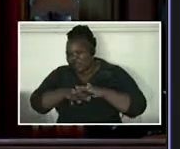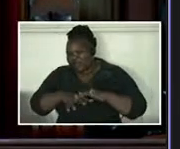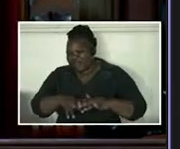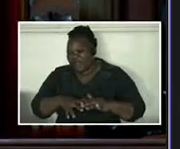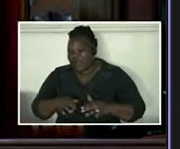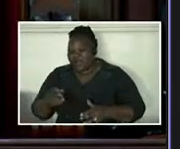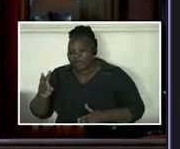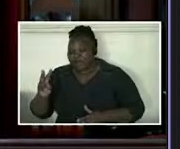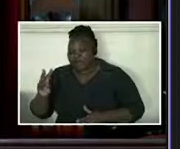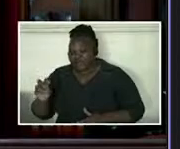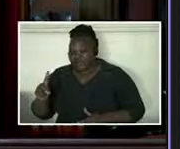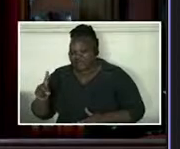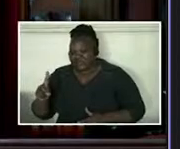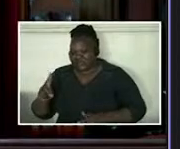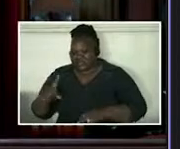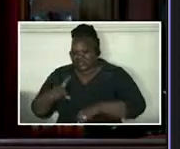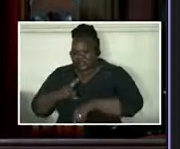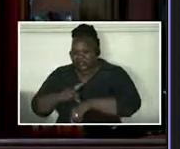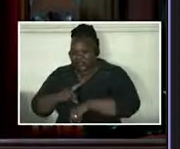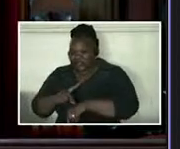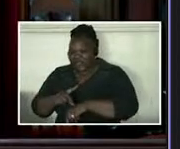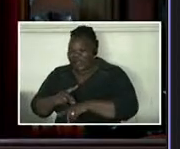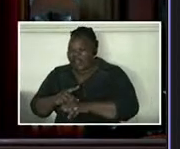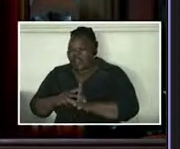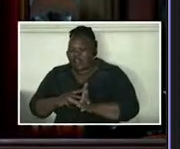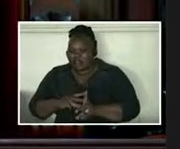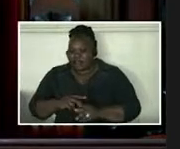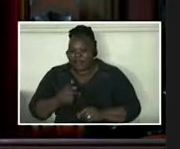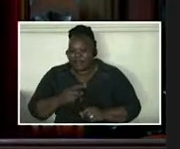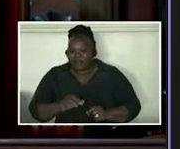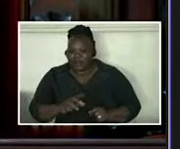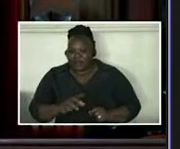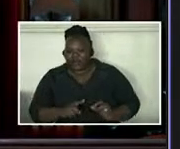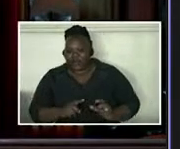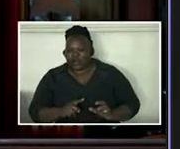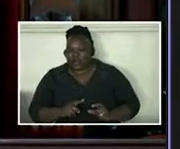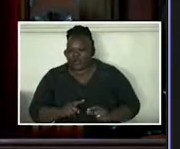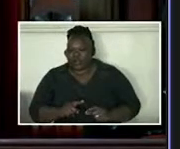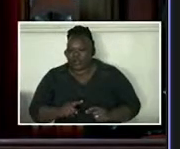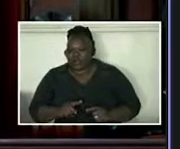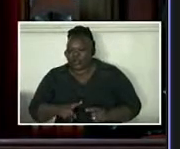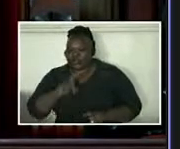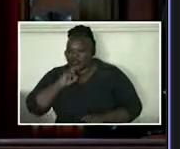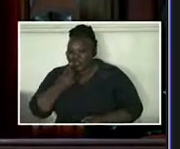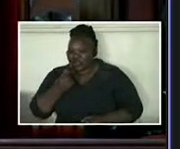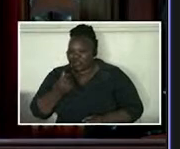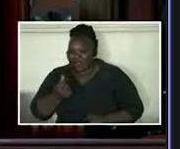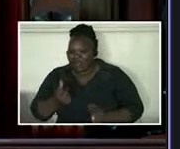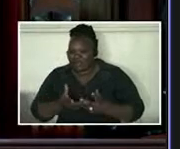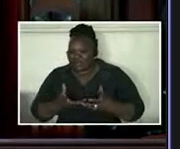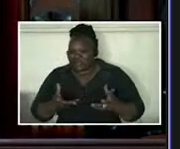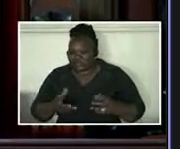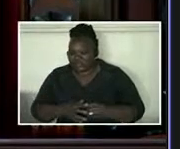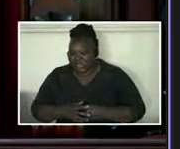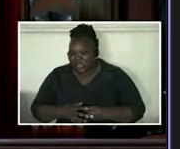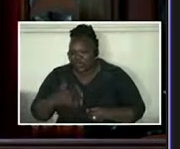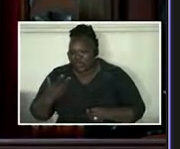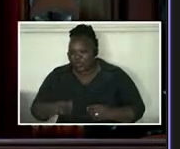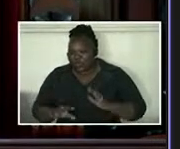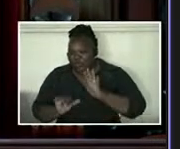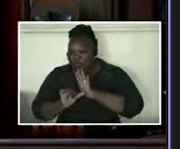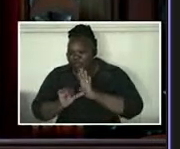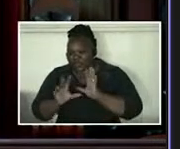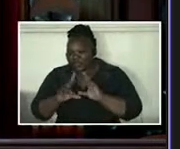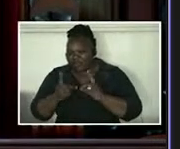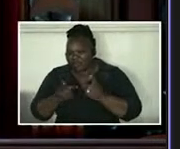continue to take funds from an already strained budget it is thus vitally important that the department continue